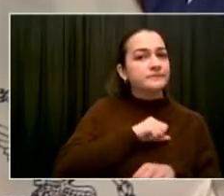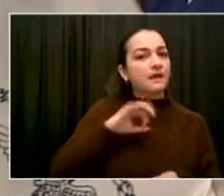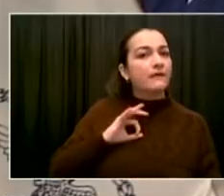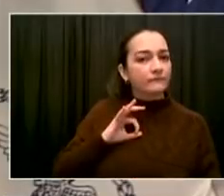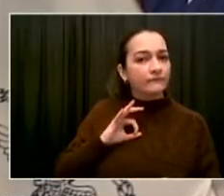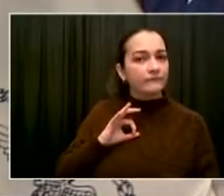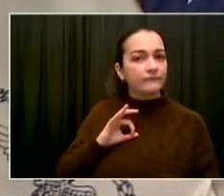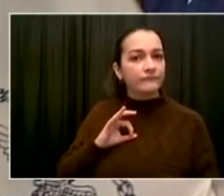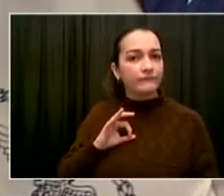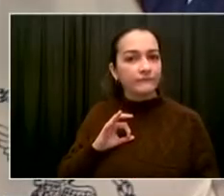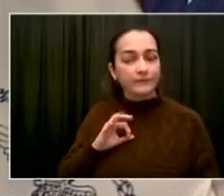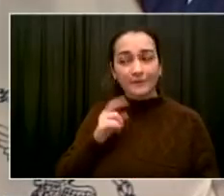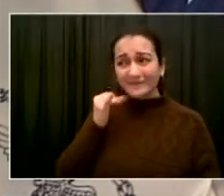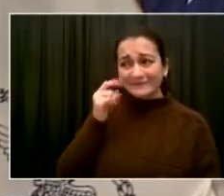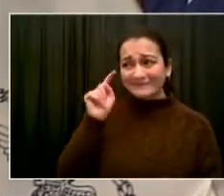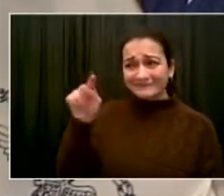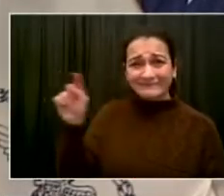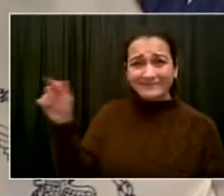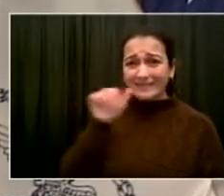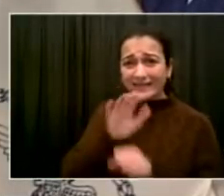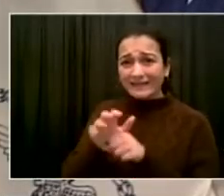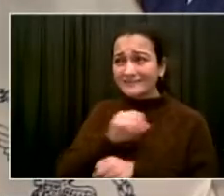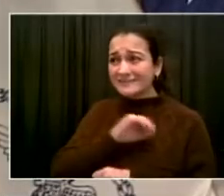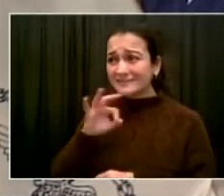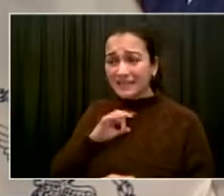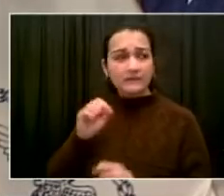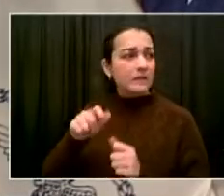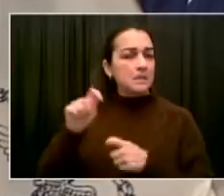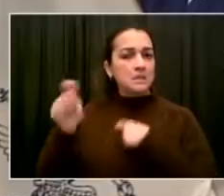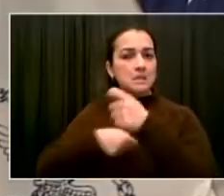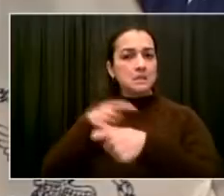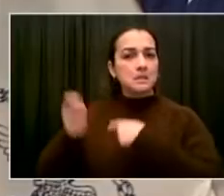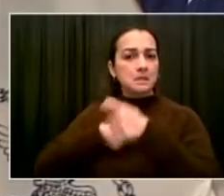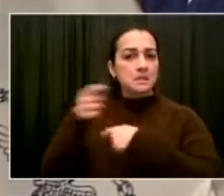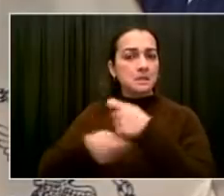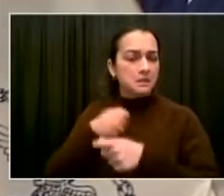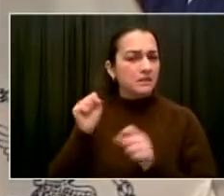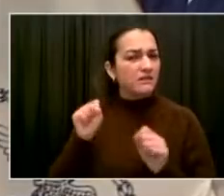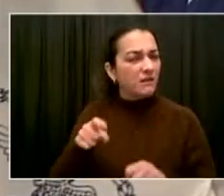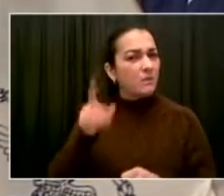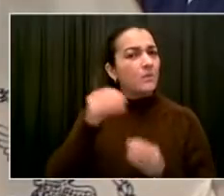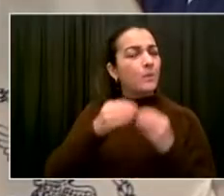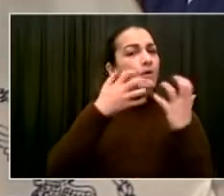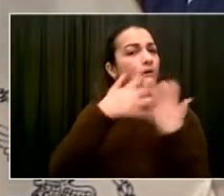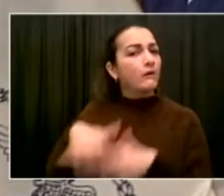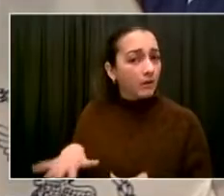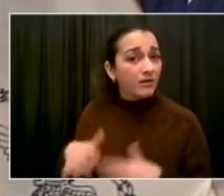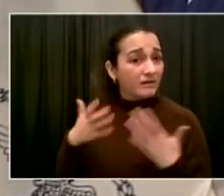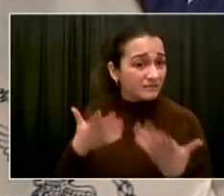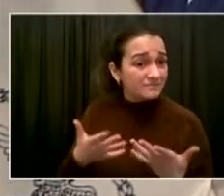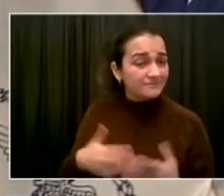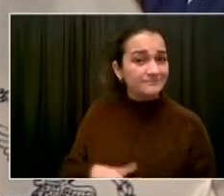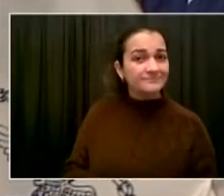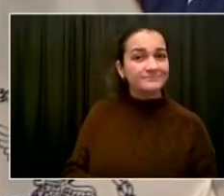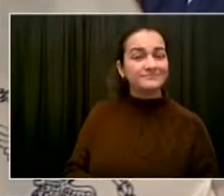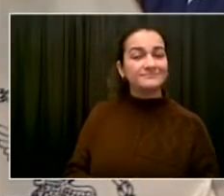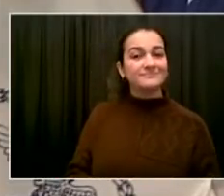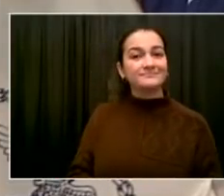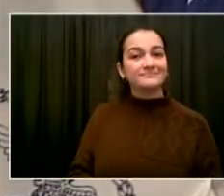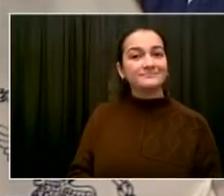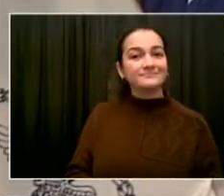full complement of personnel, because obviously this is something, again, it will only be a matter of weeks, it looks like, but this is something we're going to experience a lot.